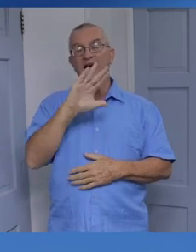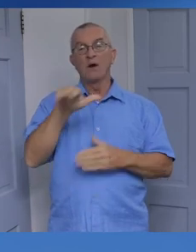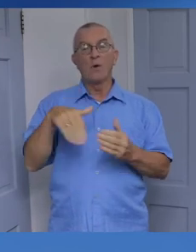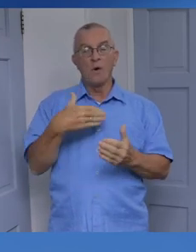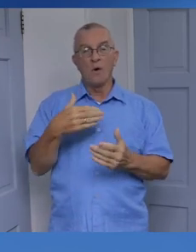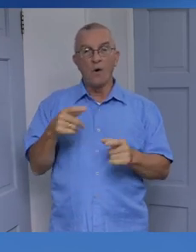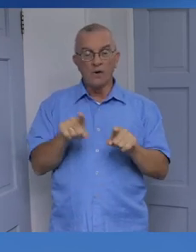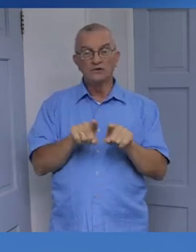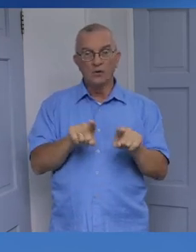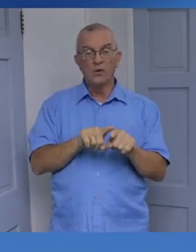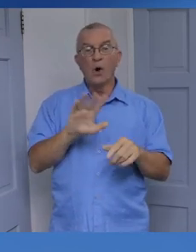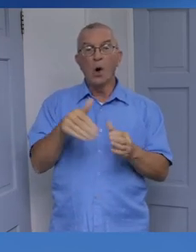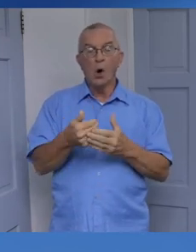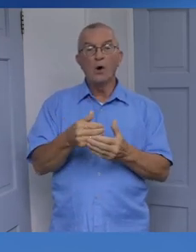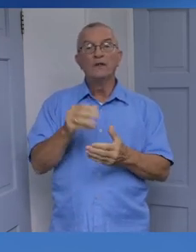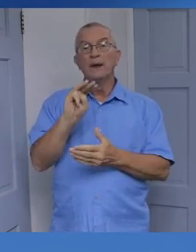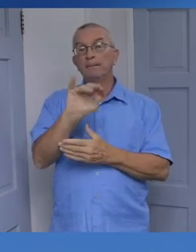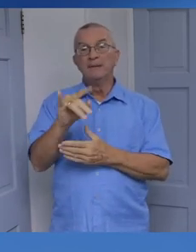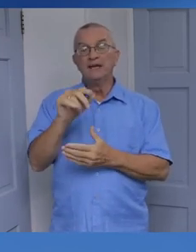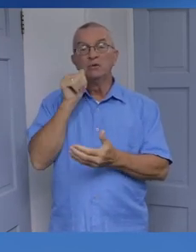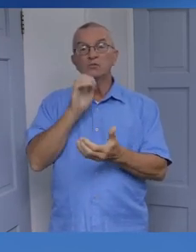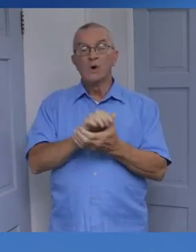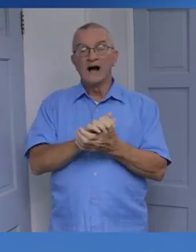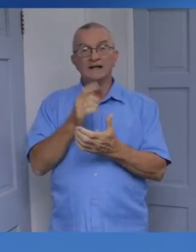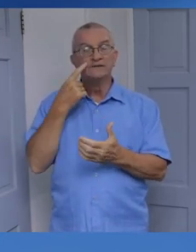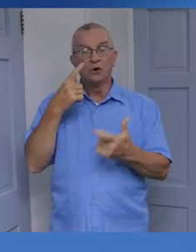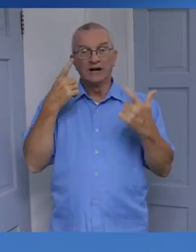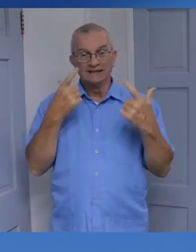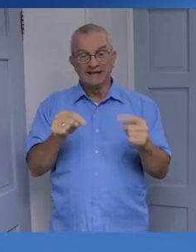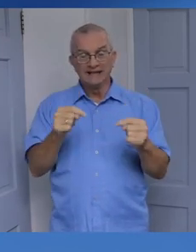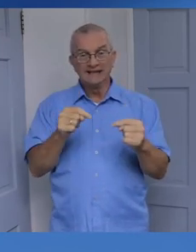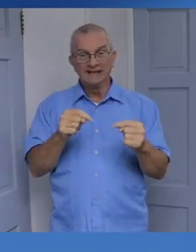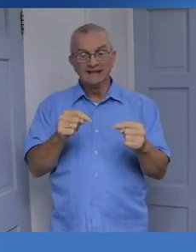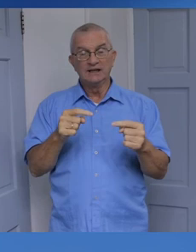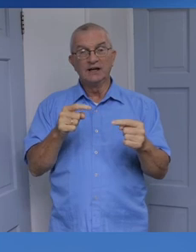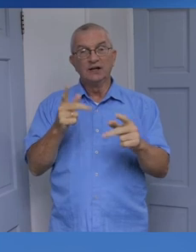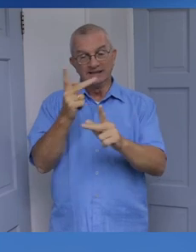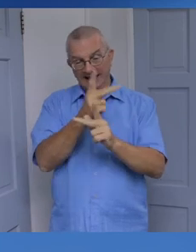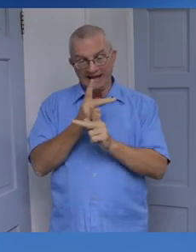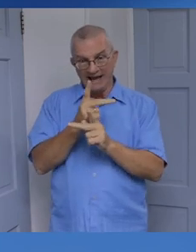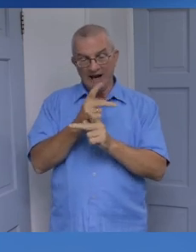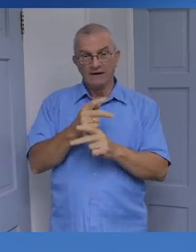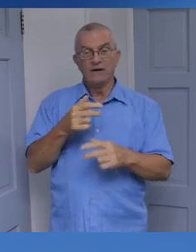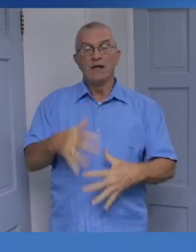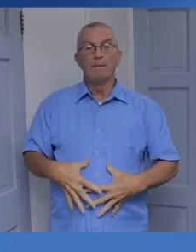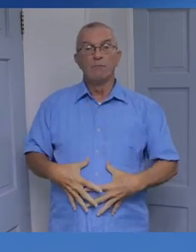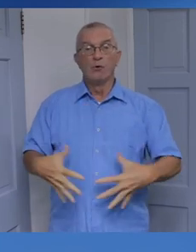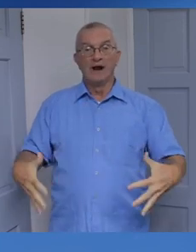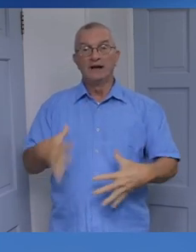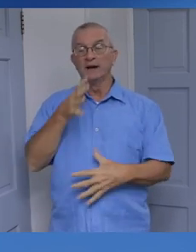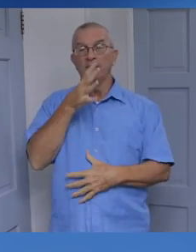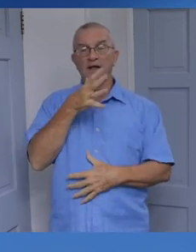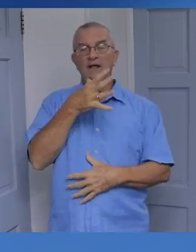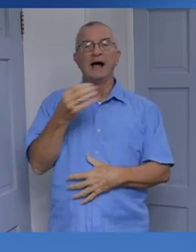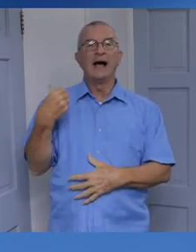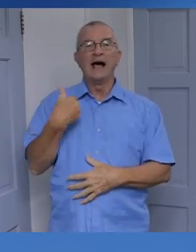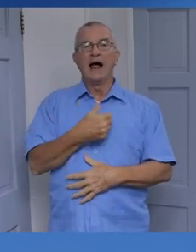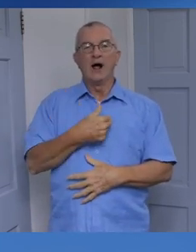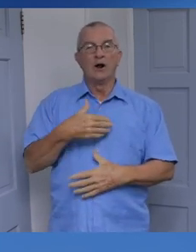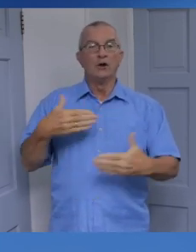midwives for attending to the needs of our pregnant mothers and our neonates in this